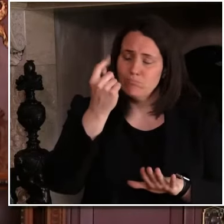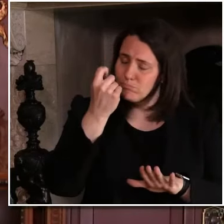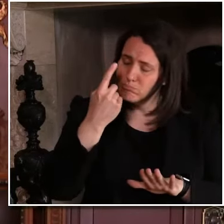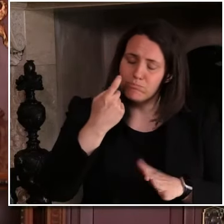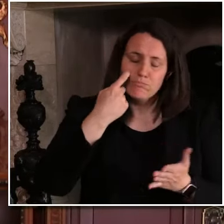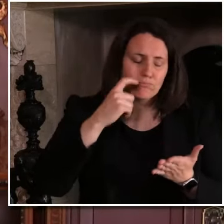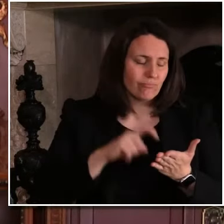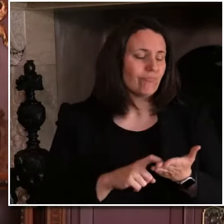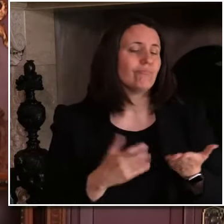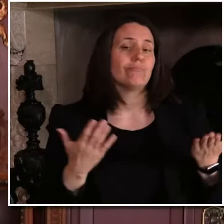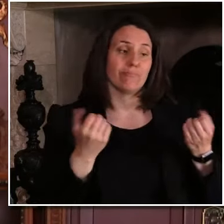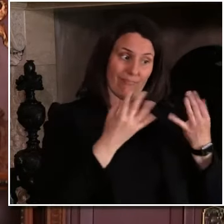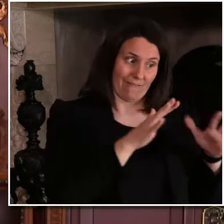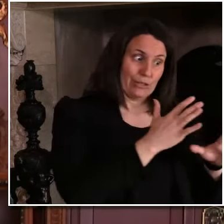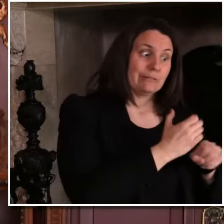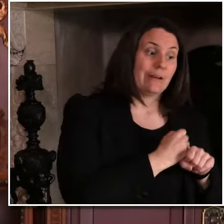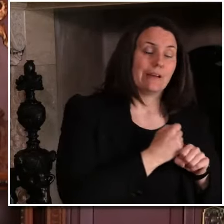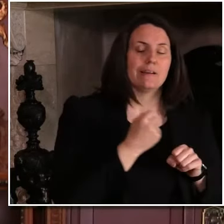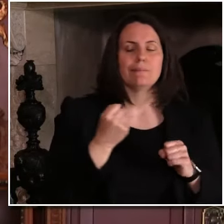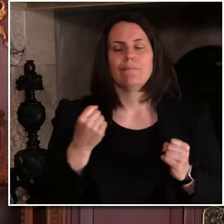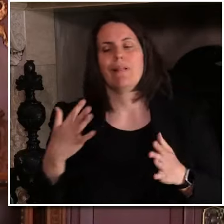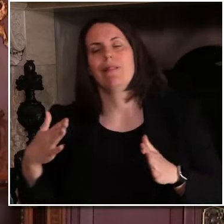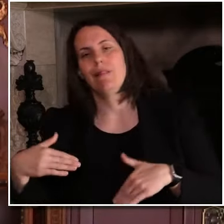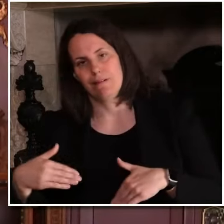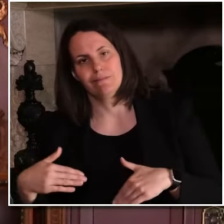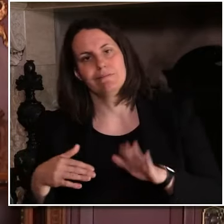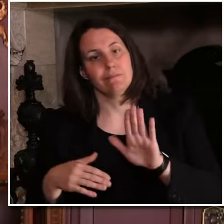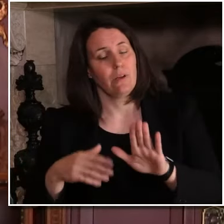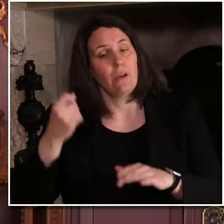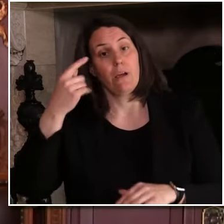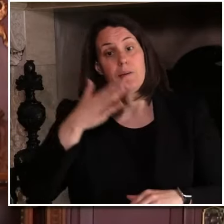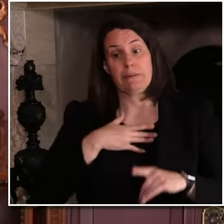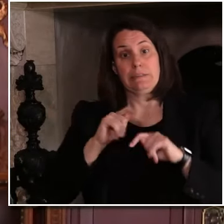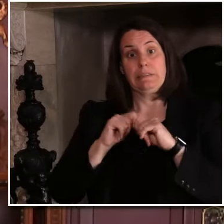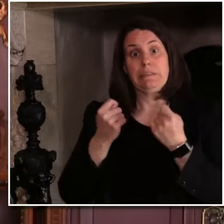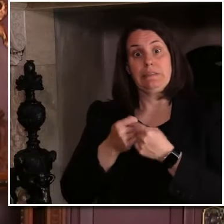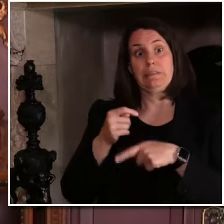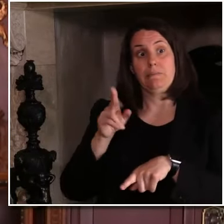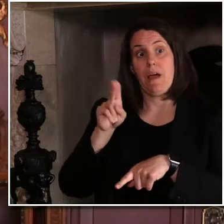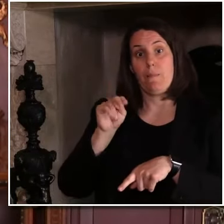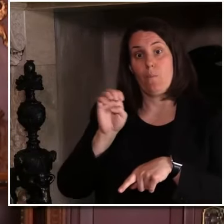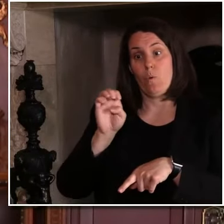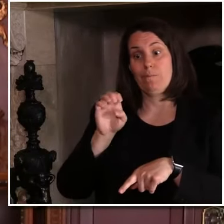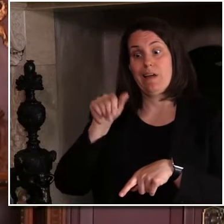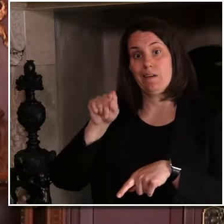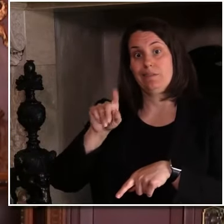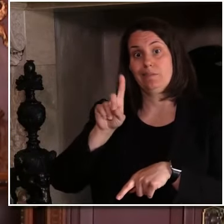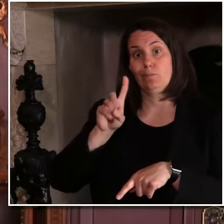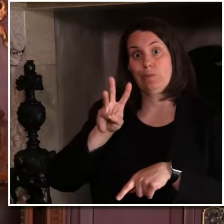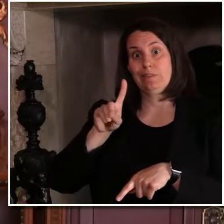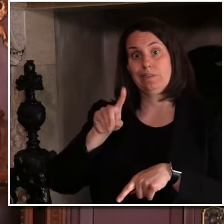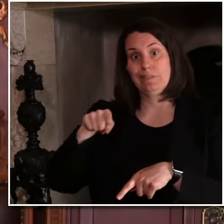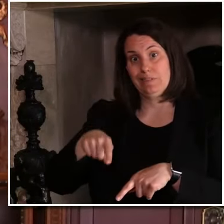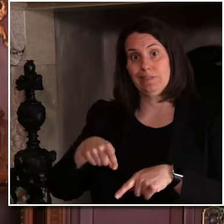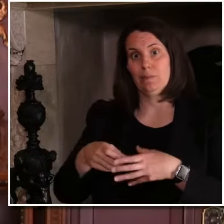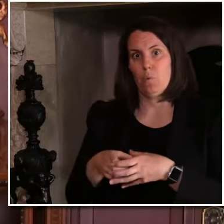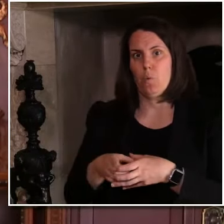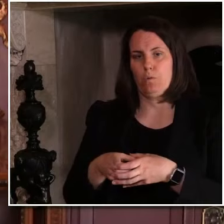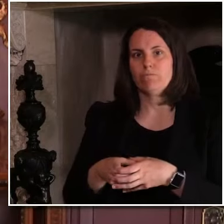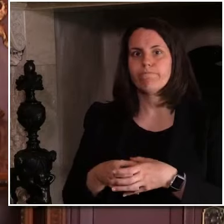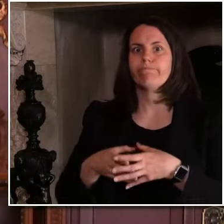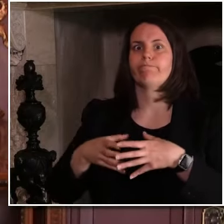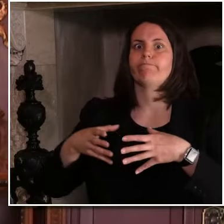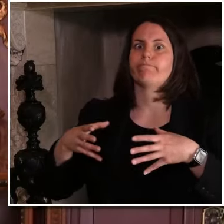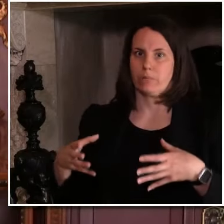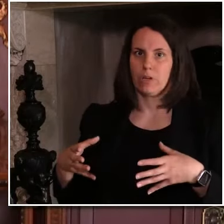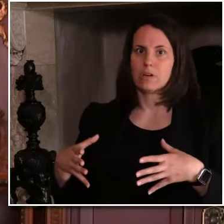workforce on a daily basis. We initially were using people within the Department of Workforce Development, and now we're reaching